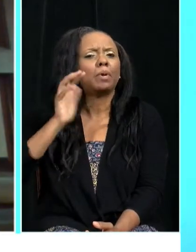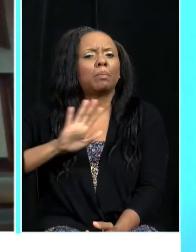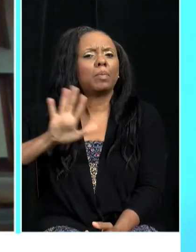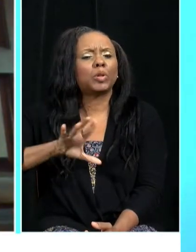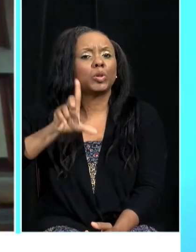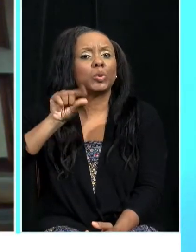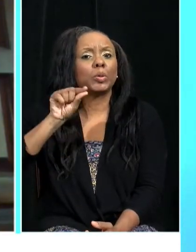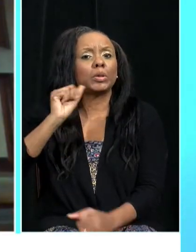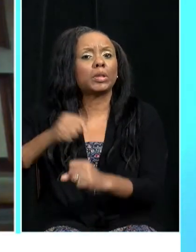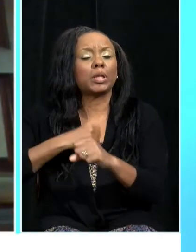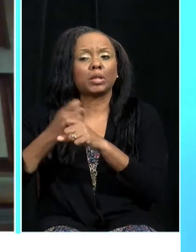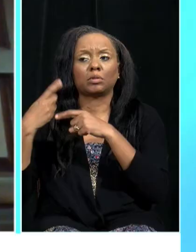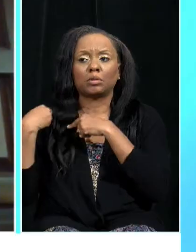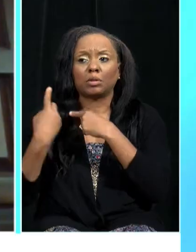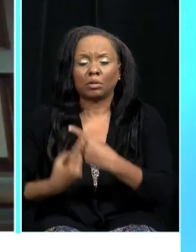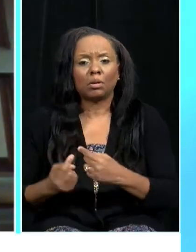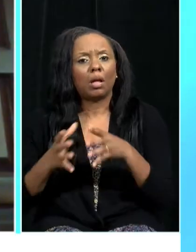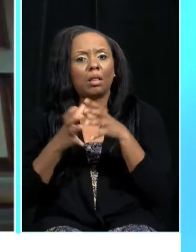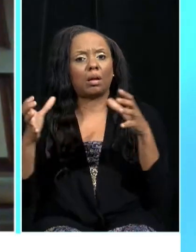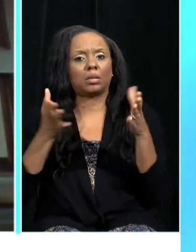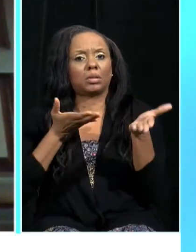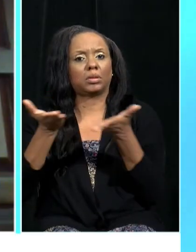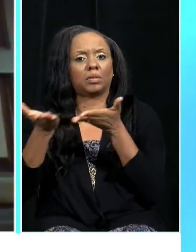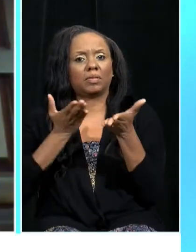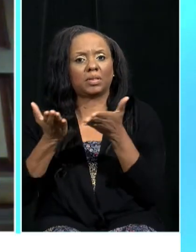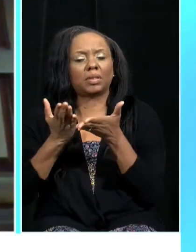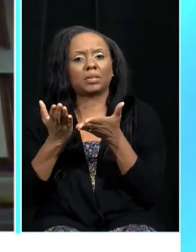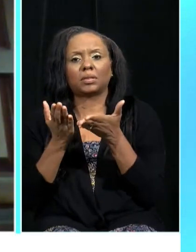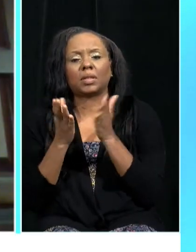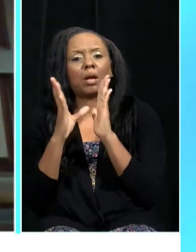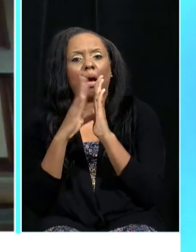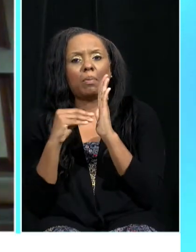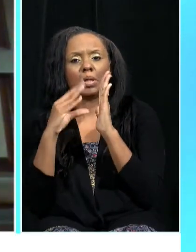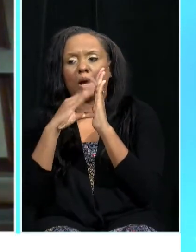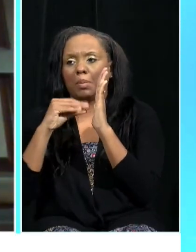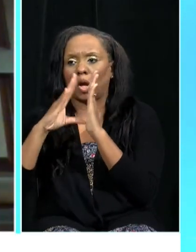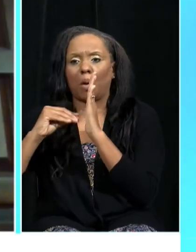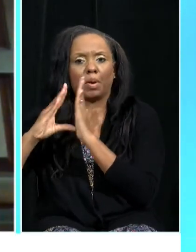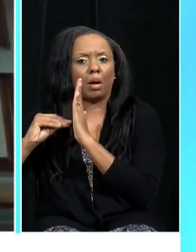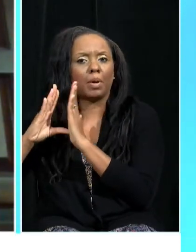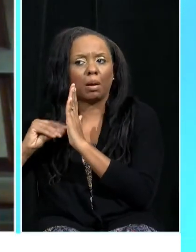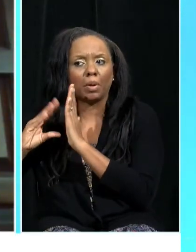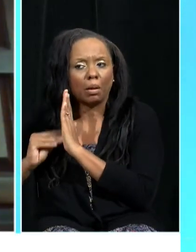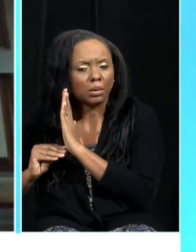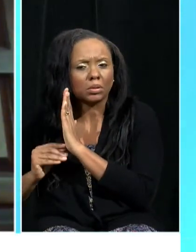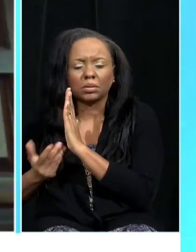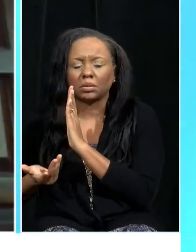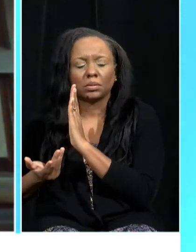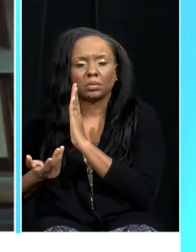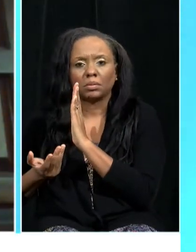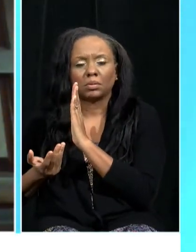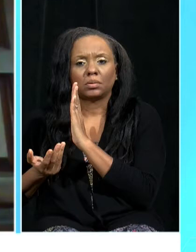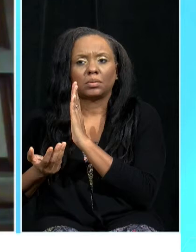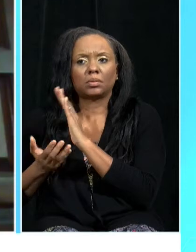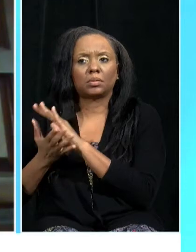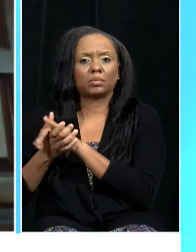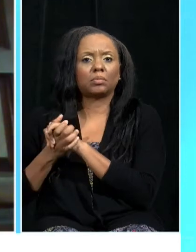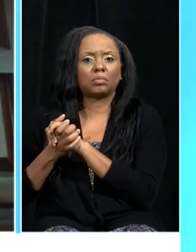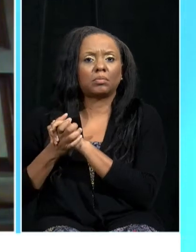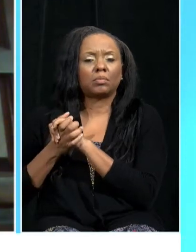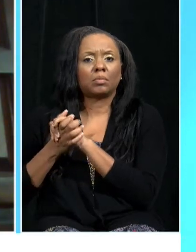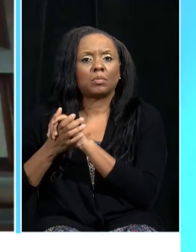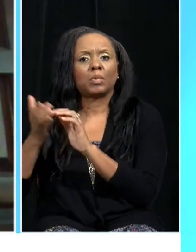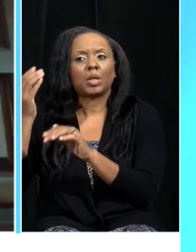duplication in terms of the services. And I think this is now for a matter of streamlining and getting those types